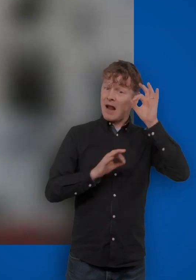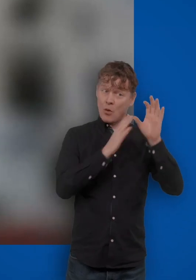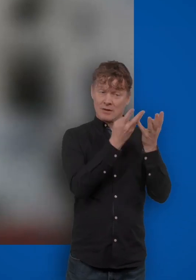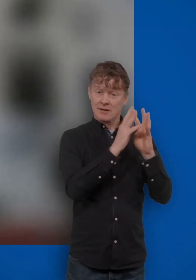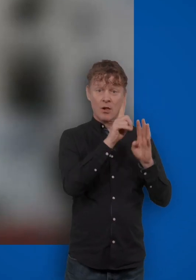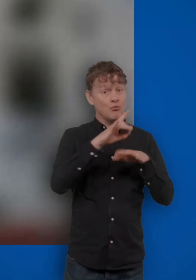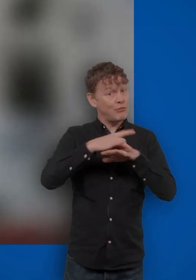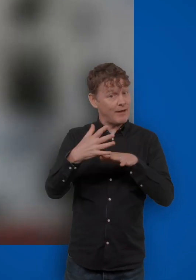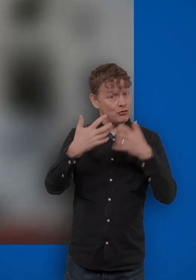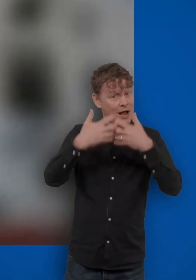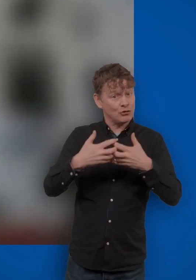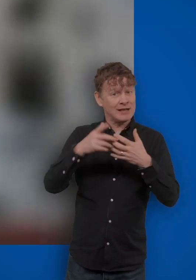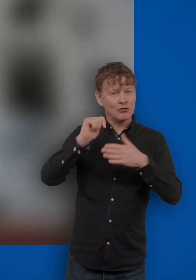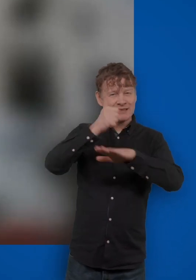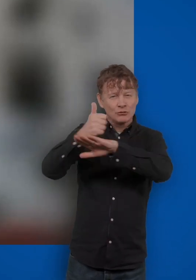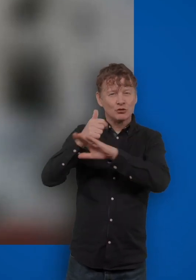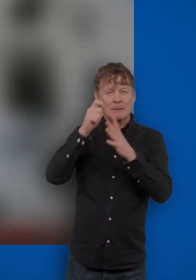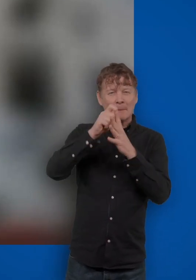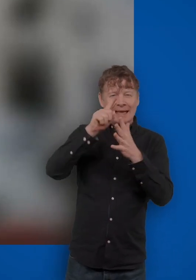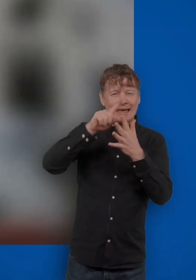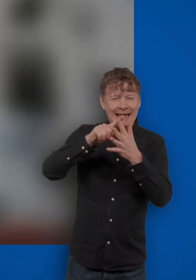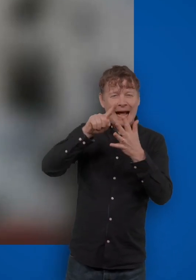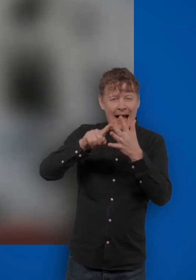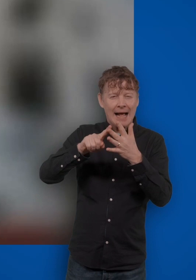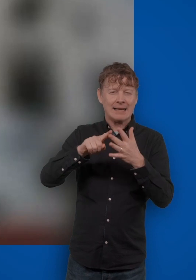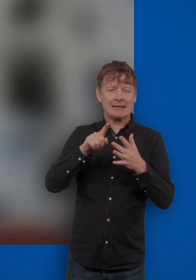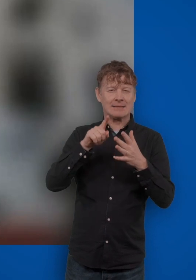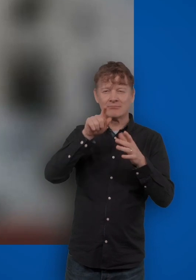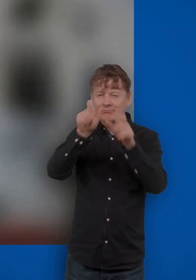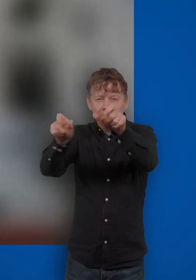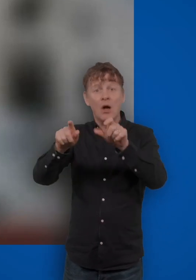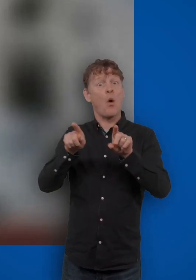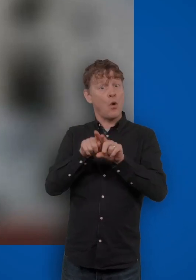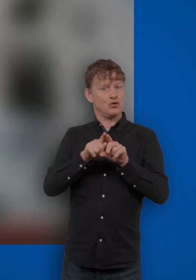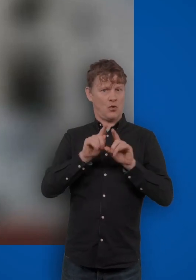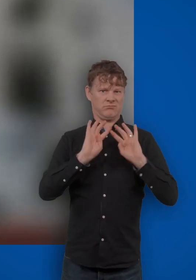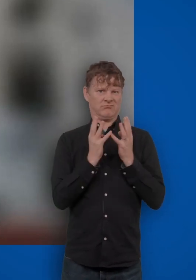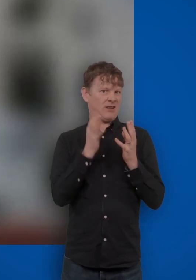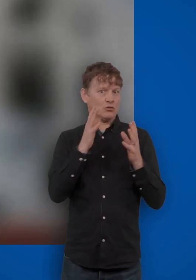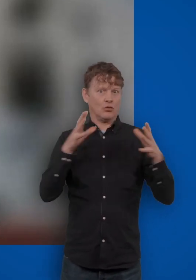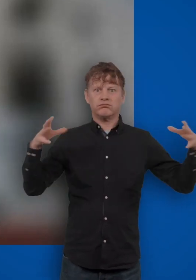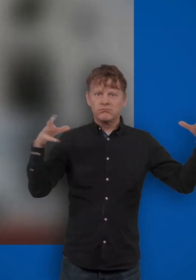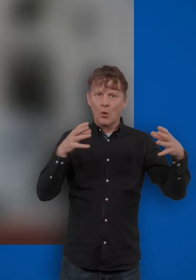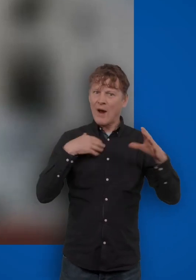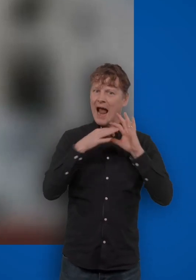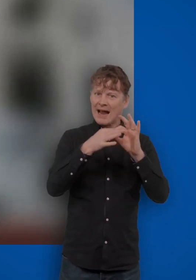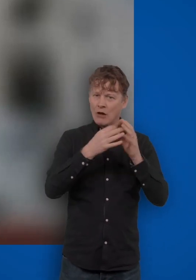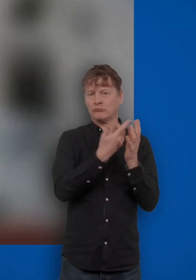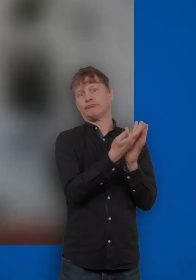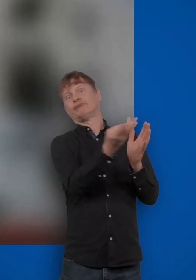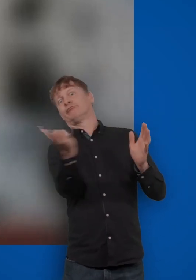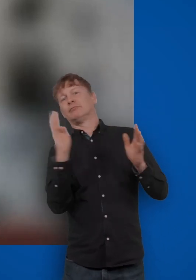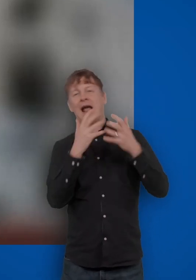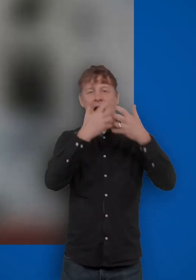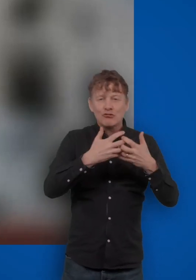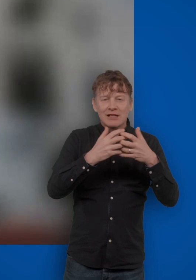professional engineering institutions, or PEIs, and Science Council members So we're engaging with a range of